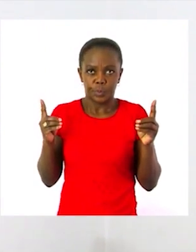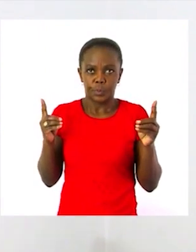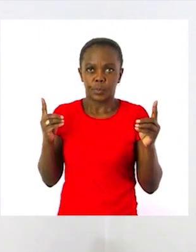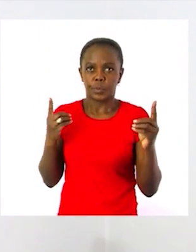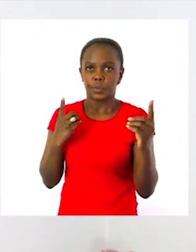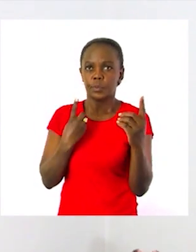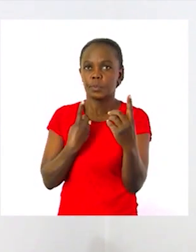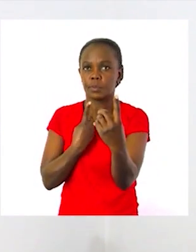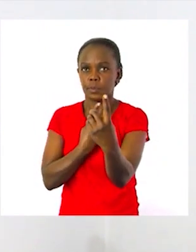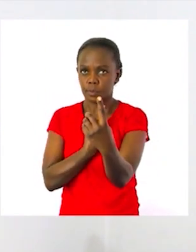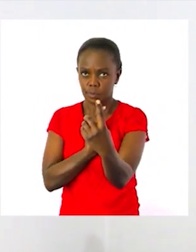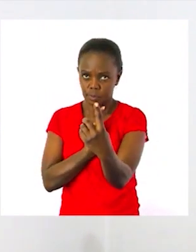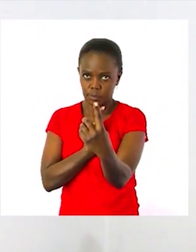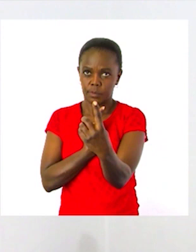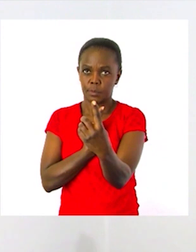us.